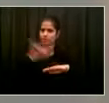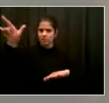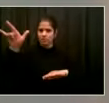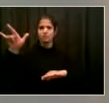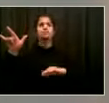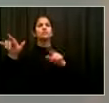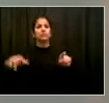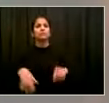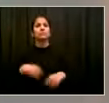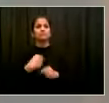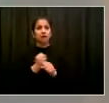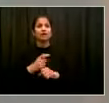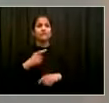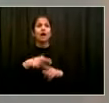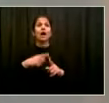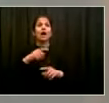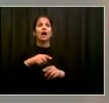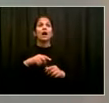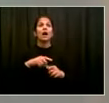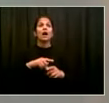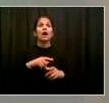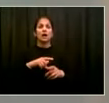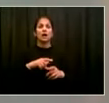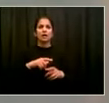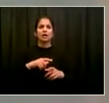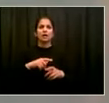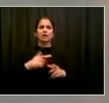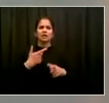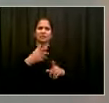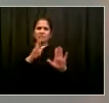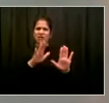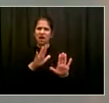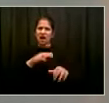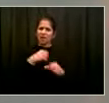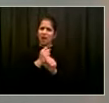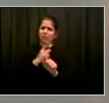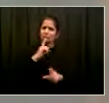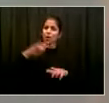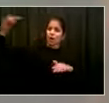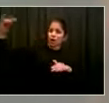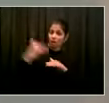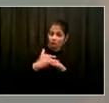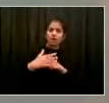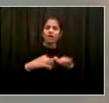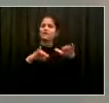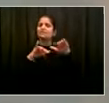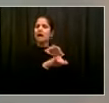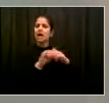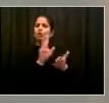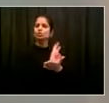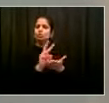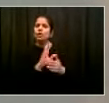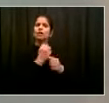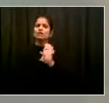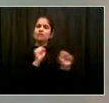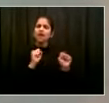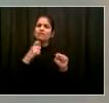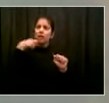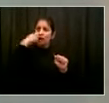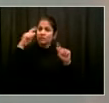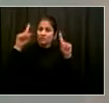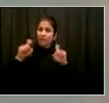they need to stay isolated until they're confirmed that they haven't acquired COVID during that time. Throughout this epidemic, we've seen that travel-associated